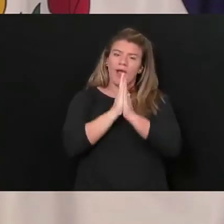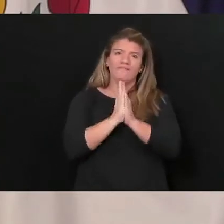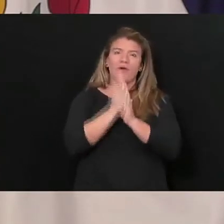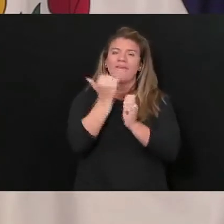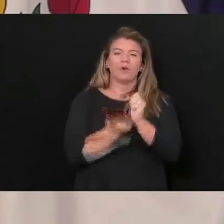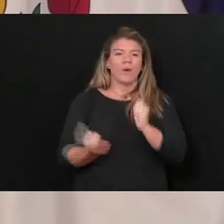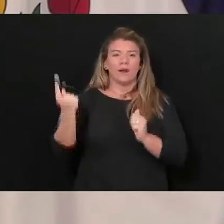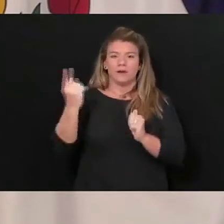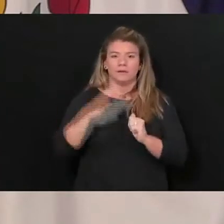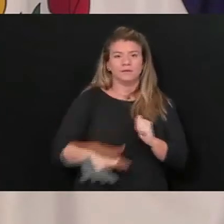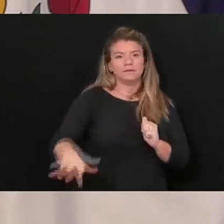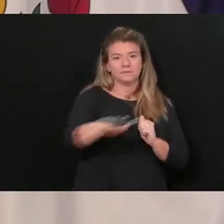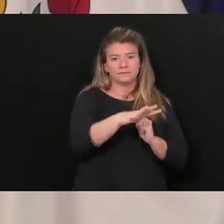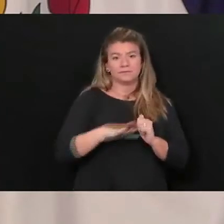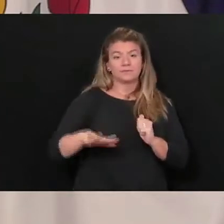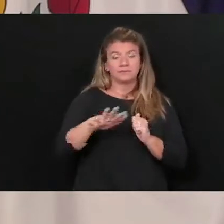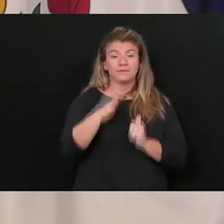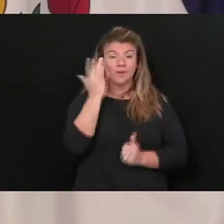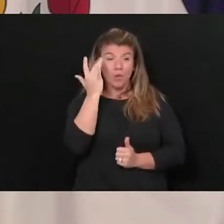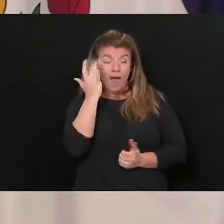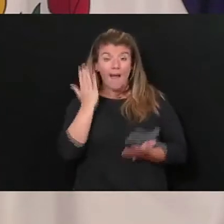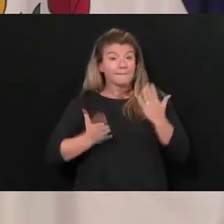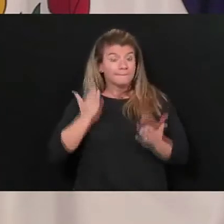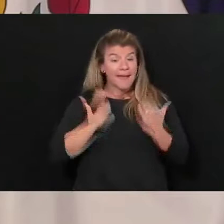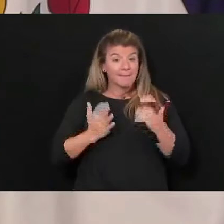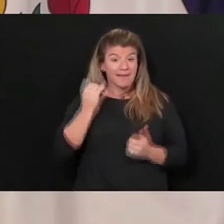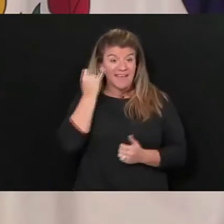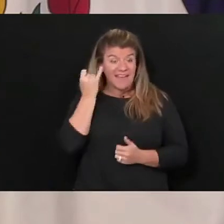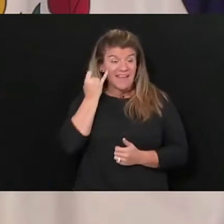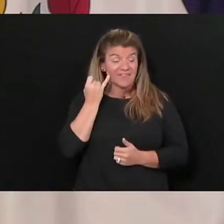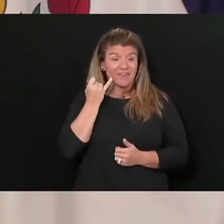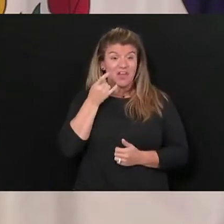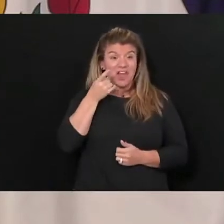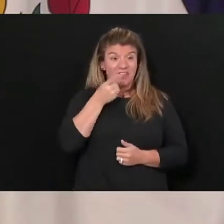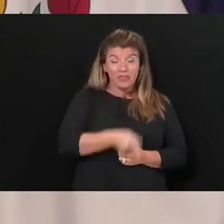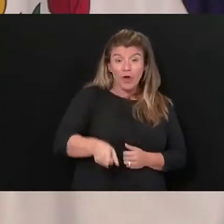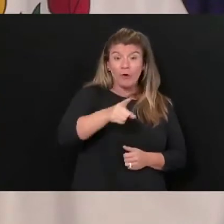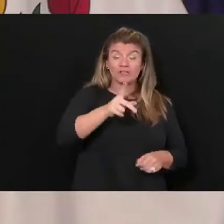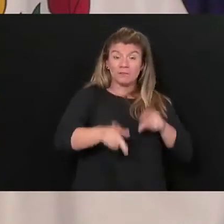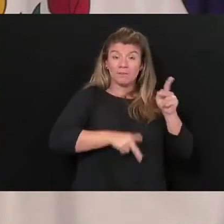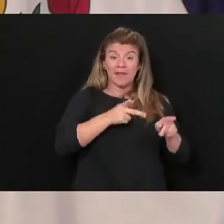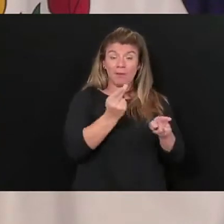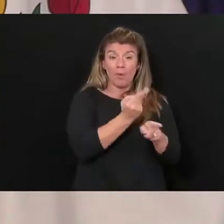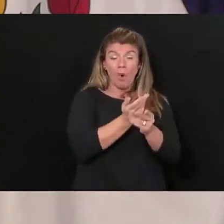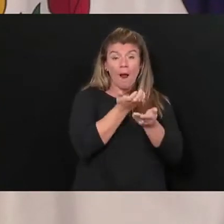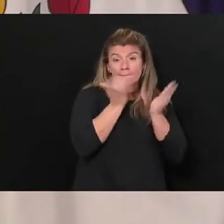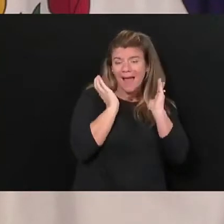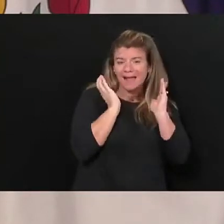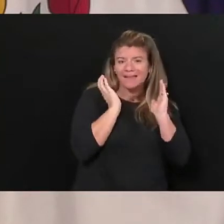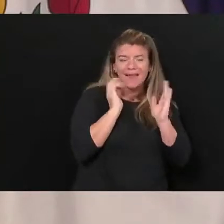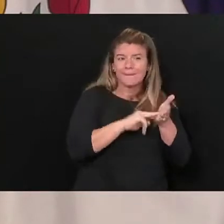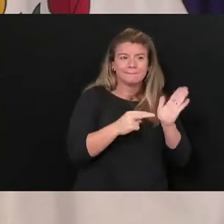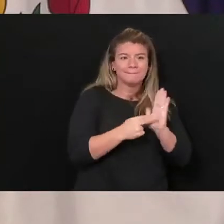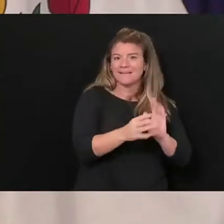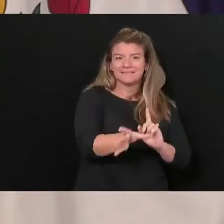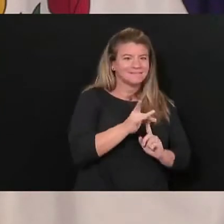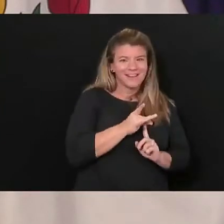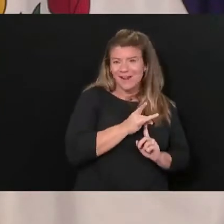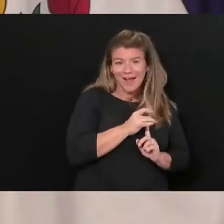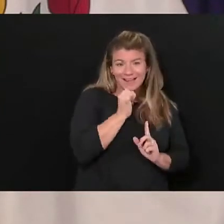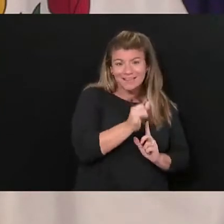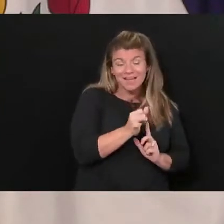because maybe if they had worn a mask, maybe it wouldn't have happened, but at the same time, maybe it would have, you know. And